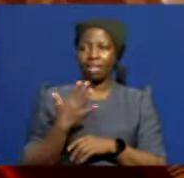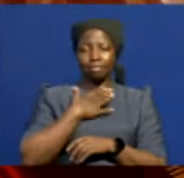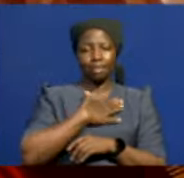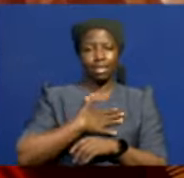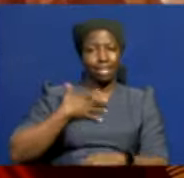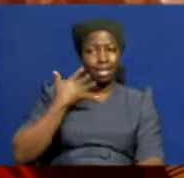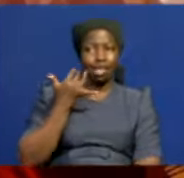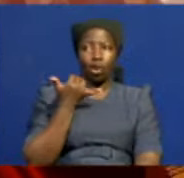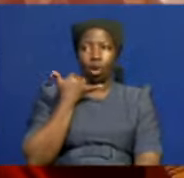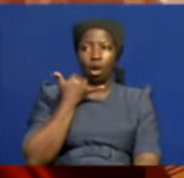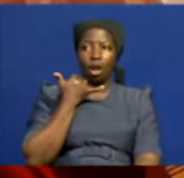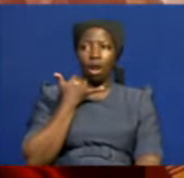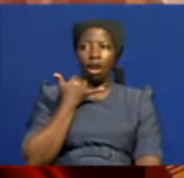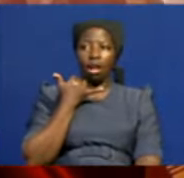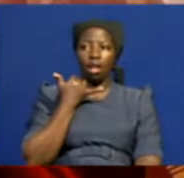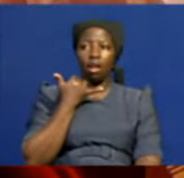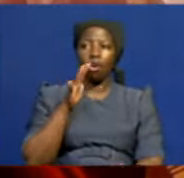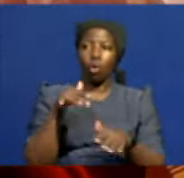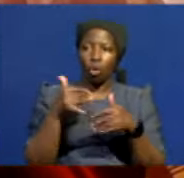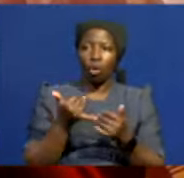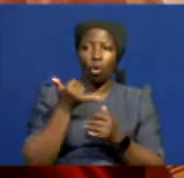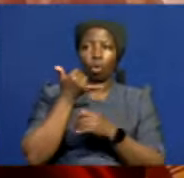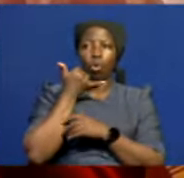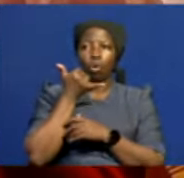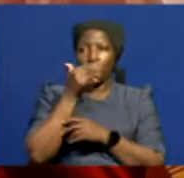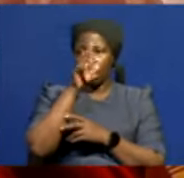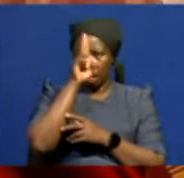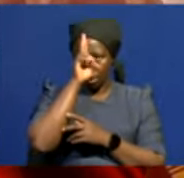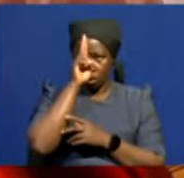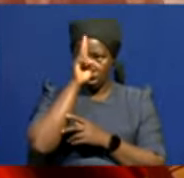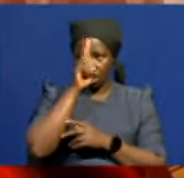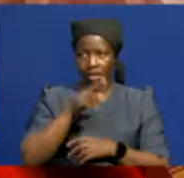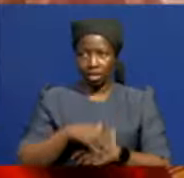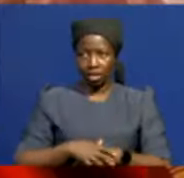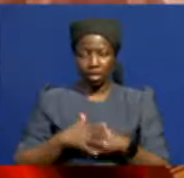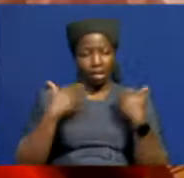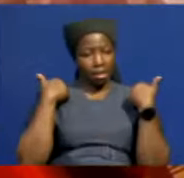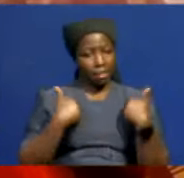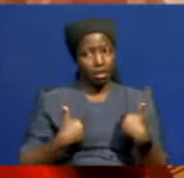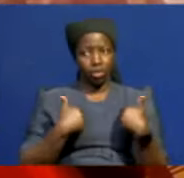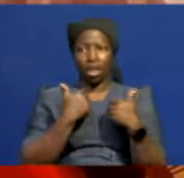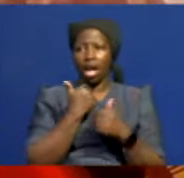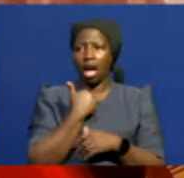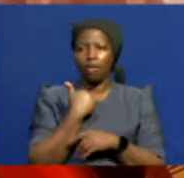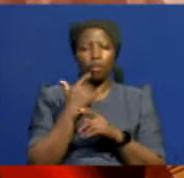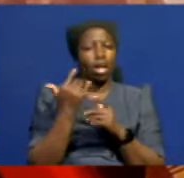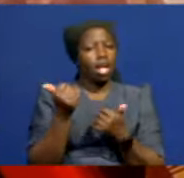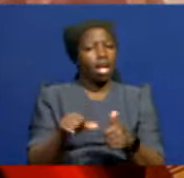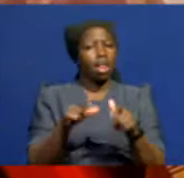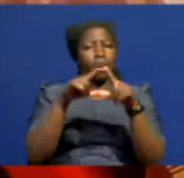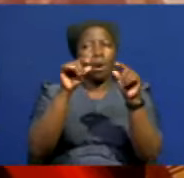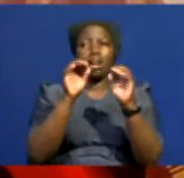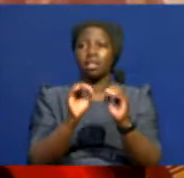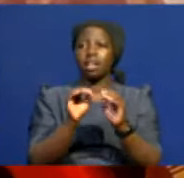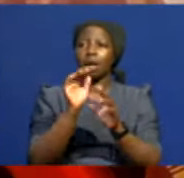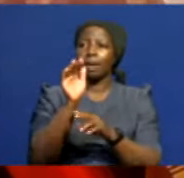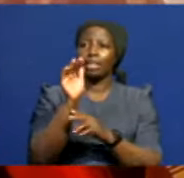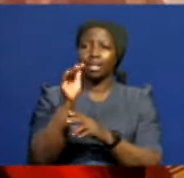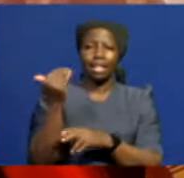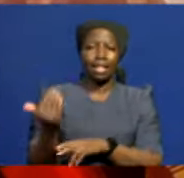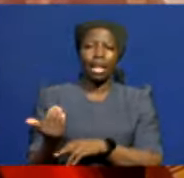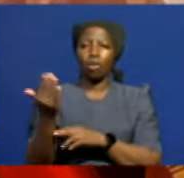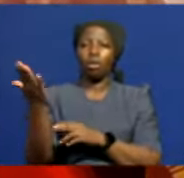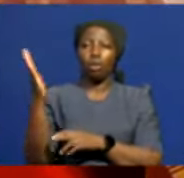Anipigie simu ama pigie polisi. Mimi sina la kusema. Mimi naomba tu arudi aende